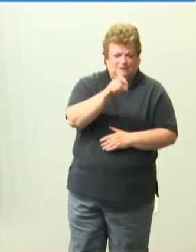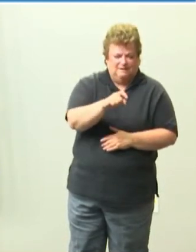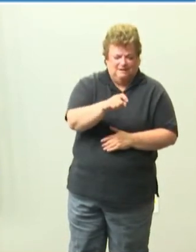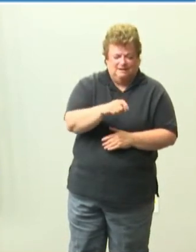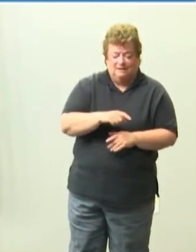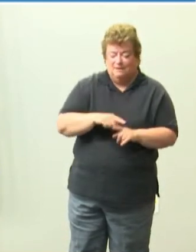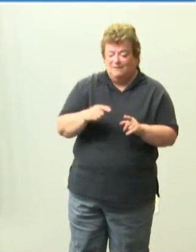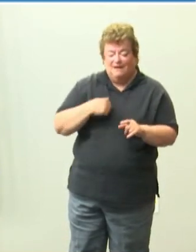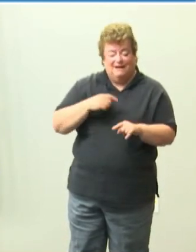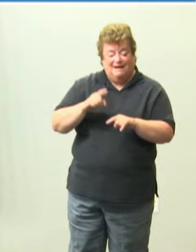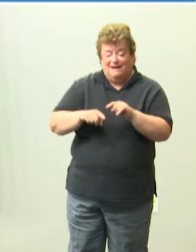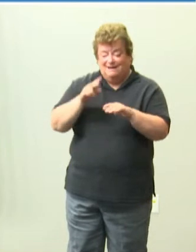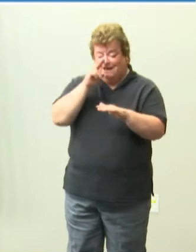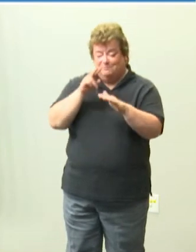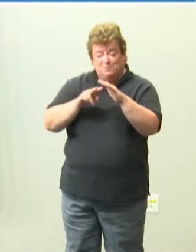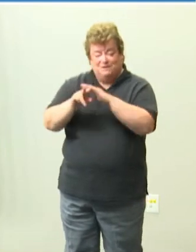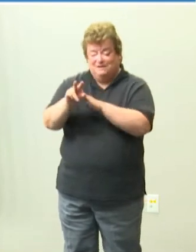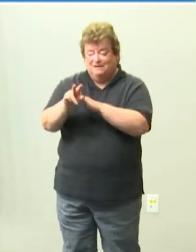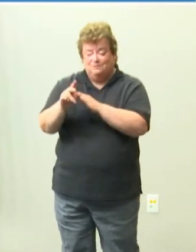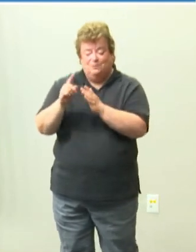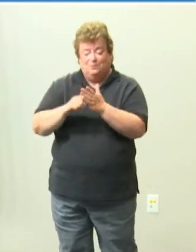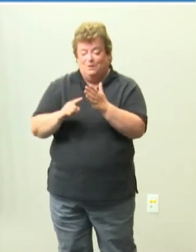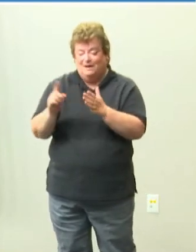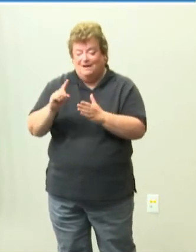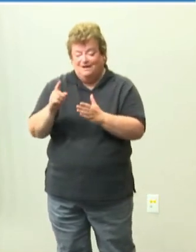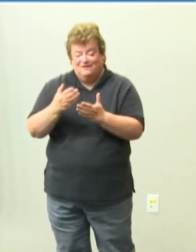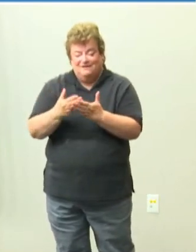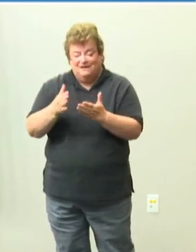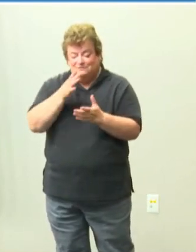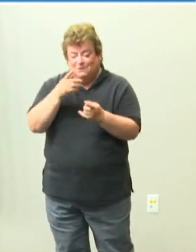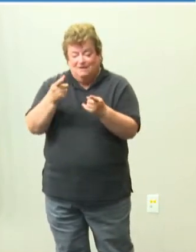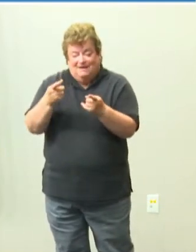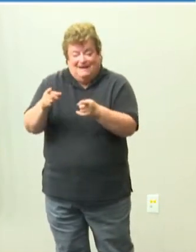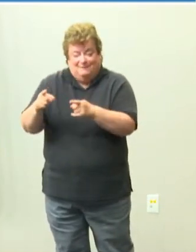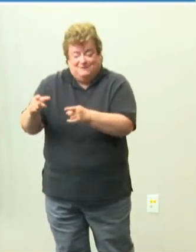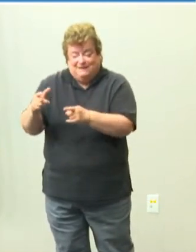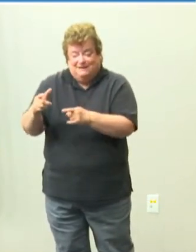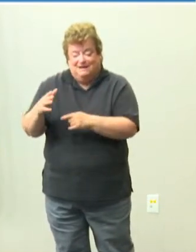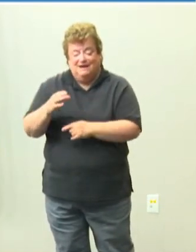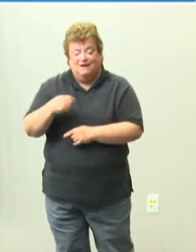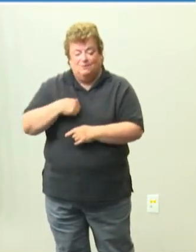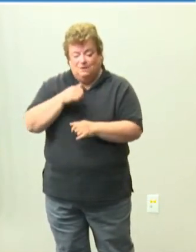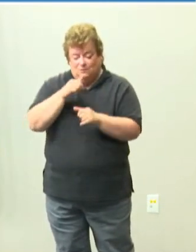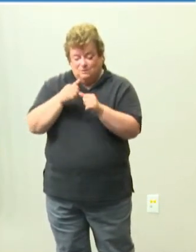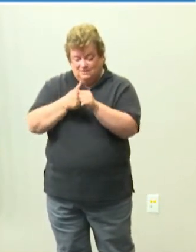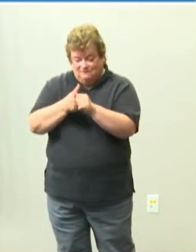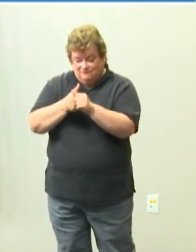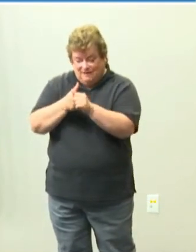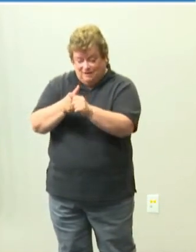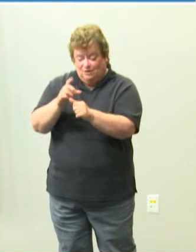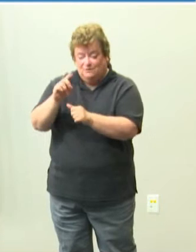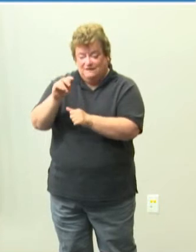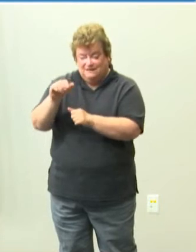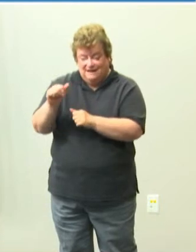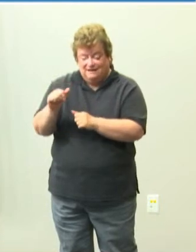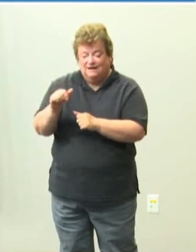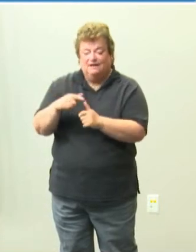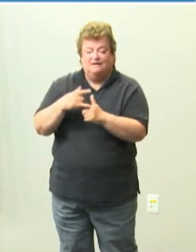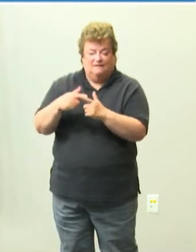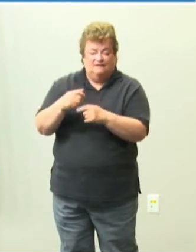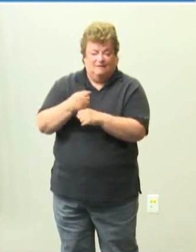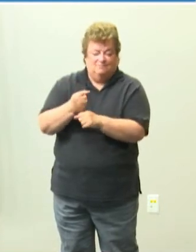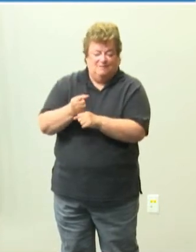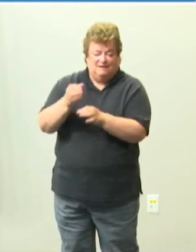can't predict where things are going to be, and we'll continue to follow the data and make the